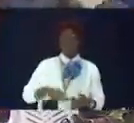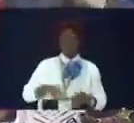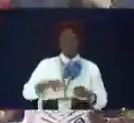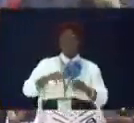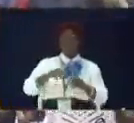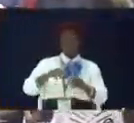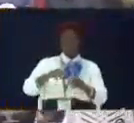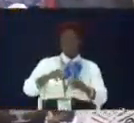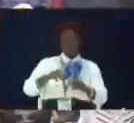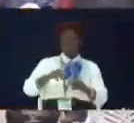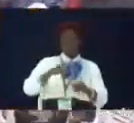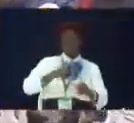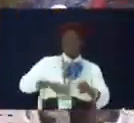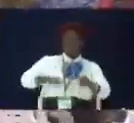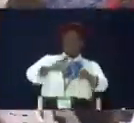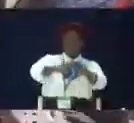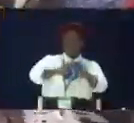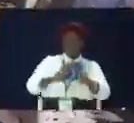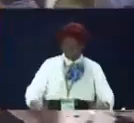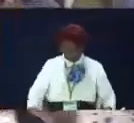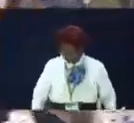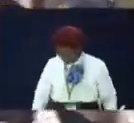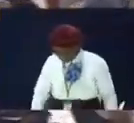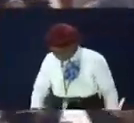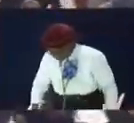Okay, you can please be seated.